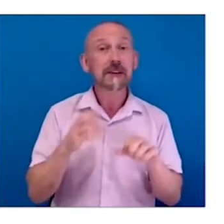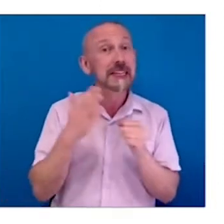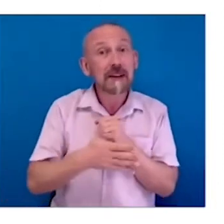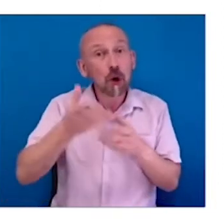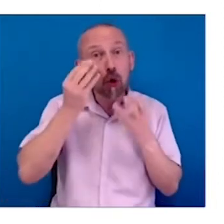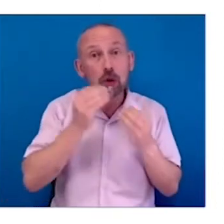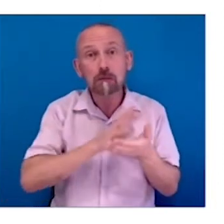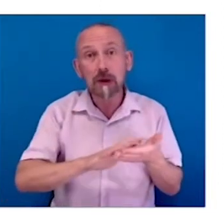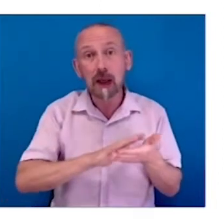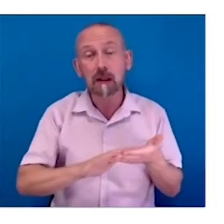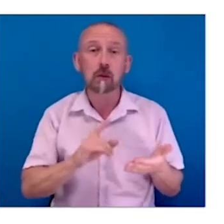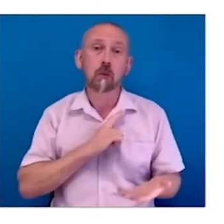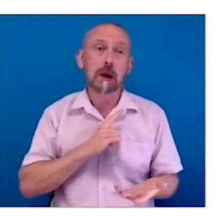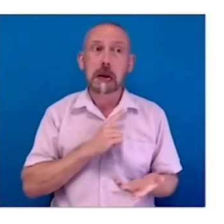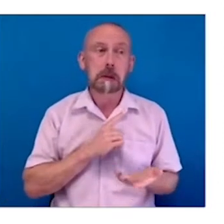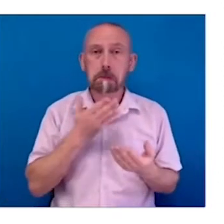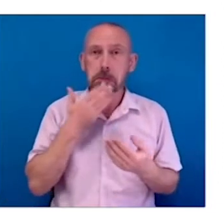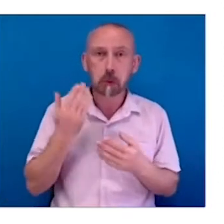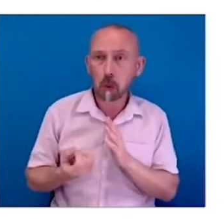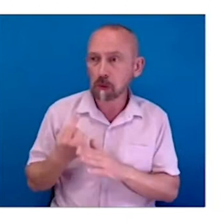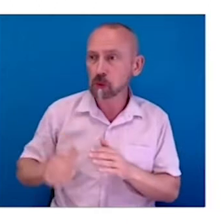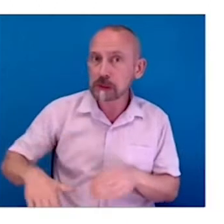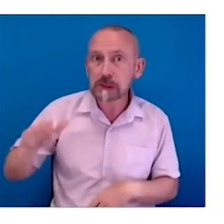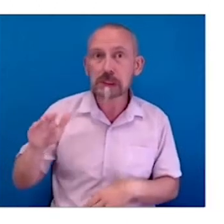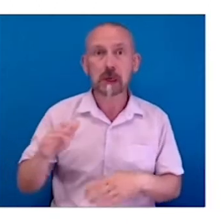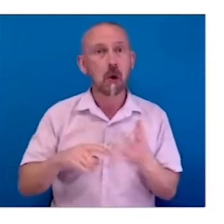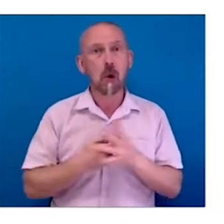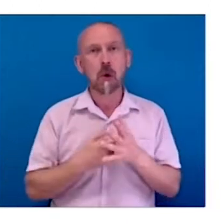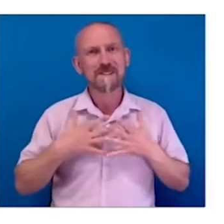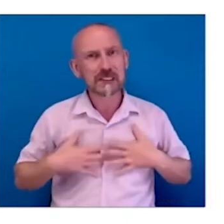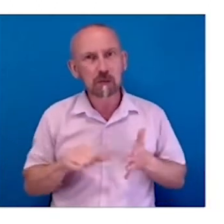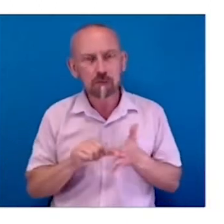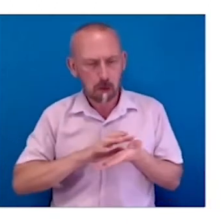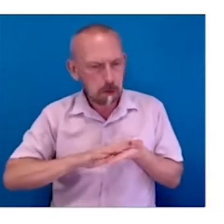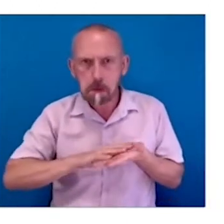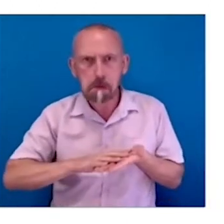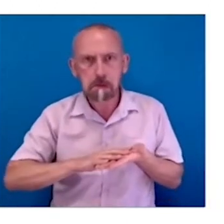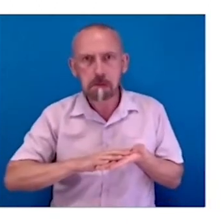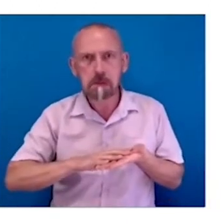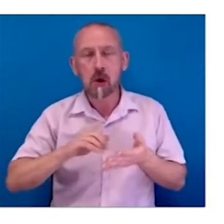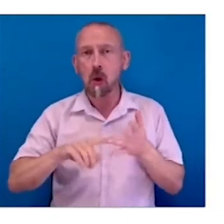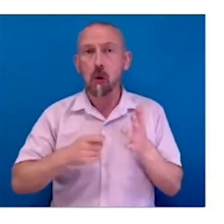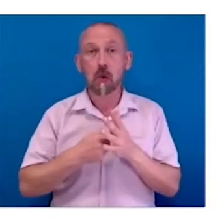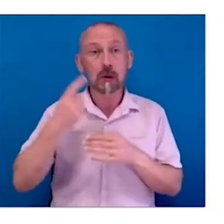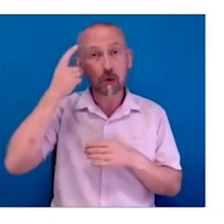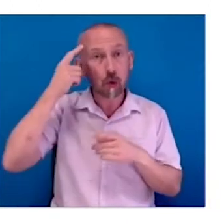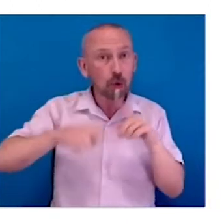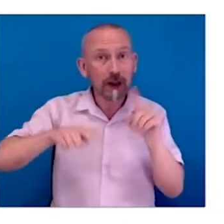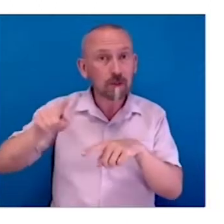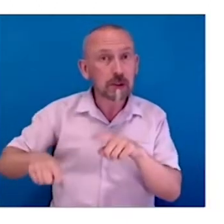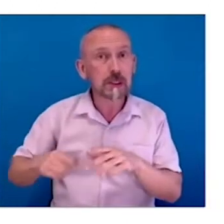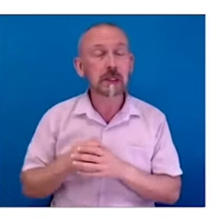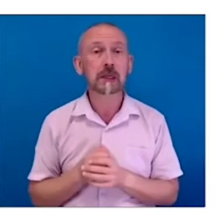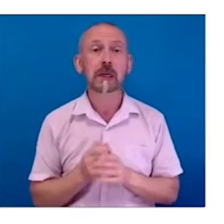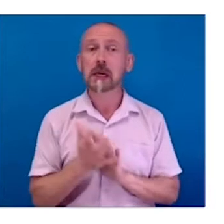or through physical difficulties, or those who have challenges of neurodiversity, may choose to